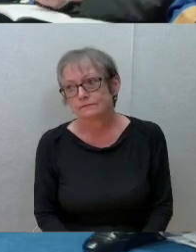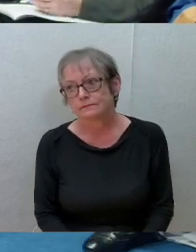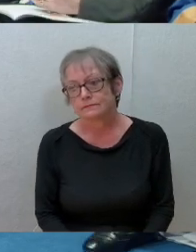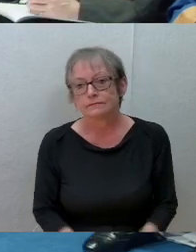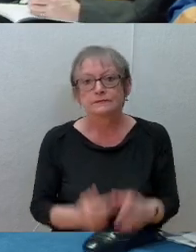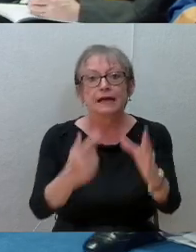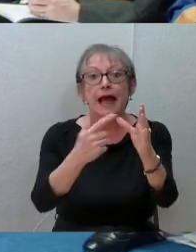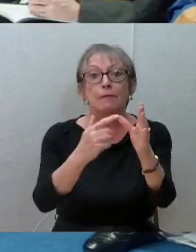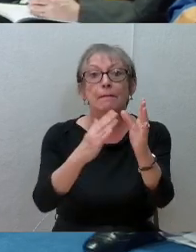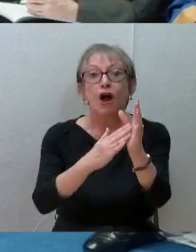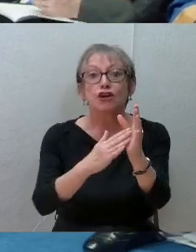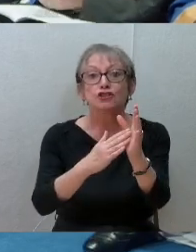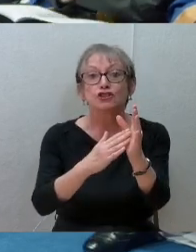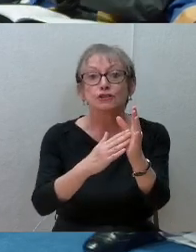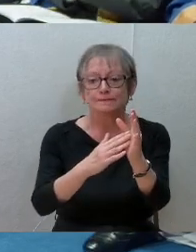Amy Marsh.